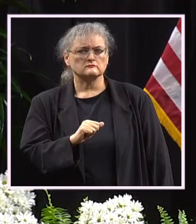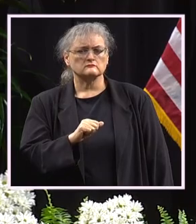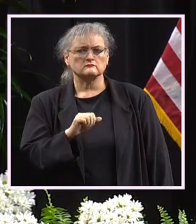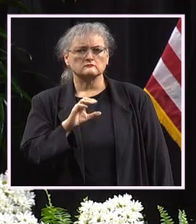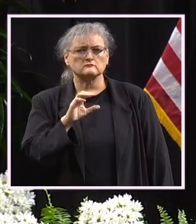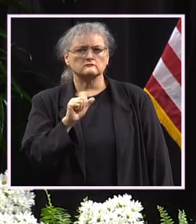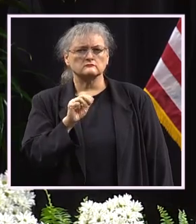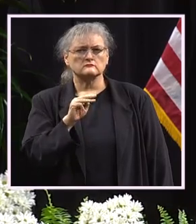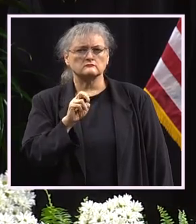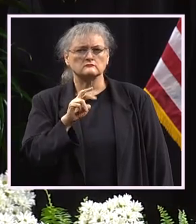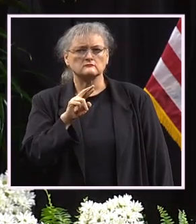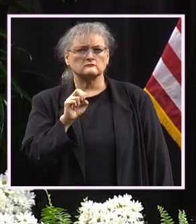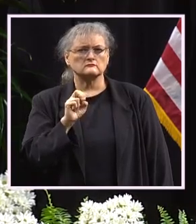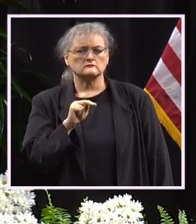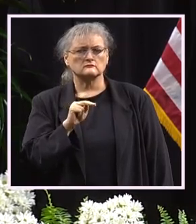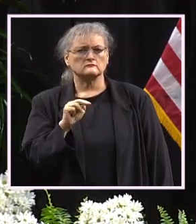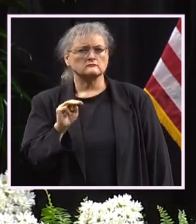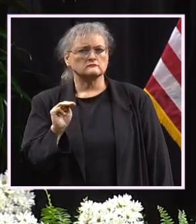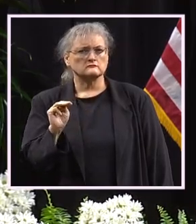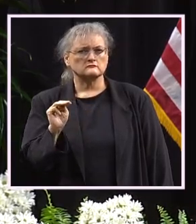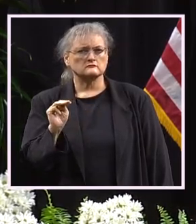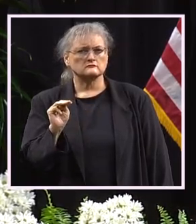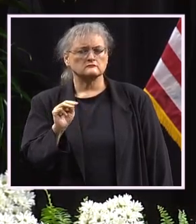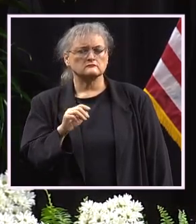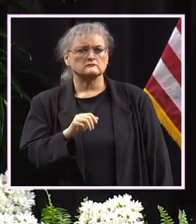Cameron Alyssa Medina.